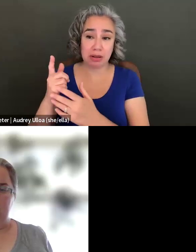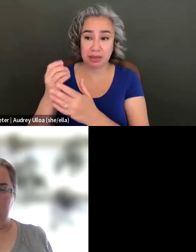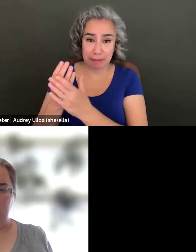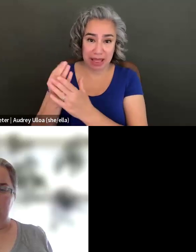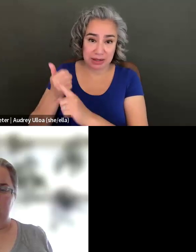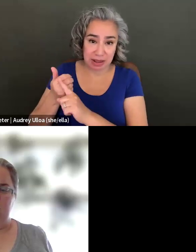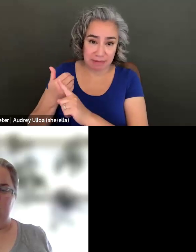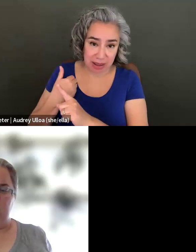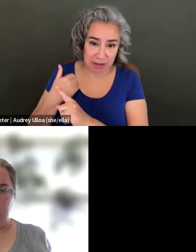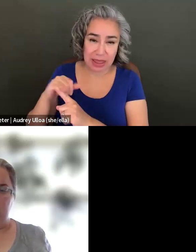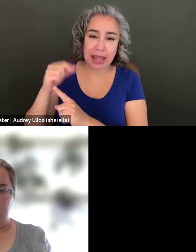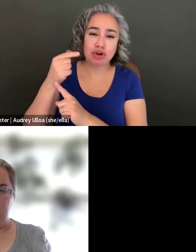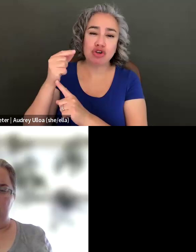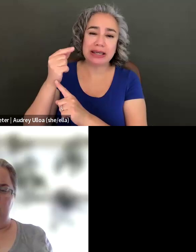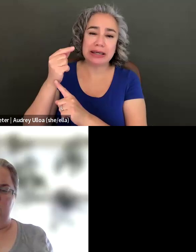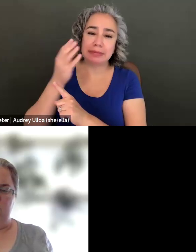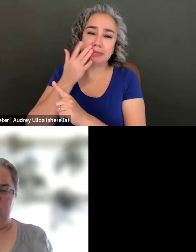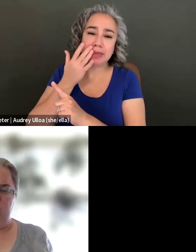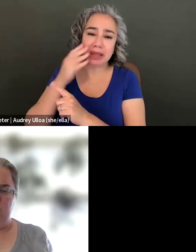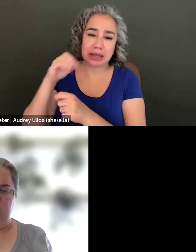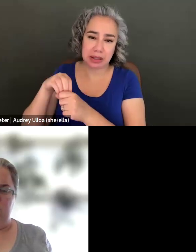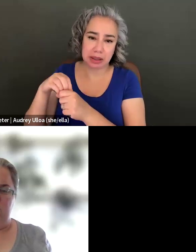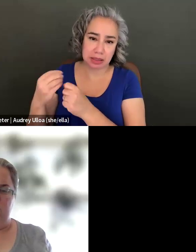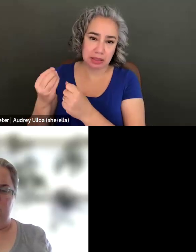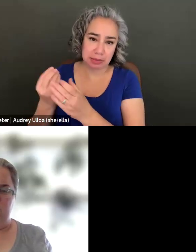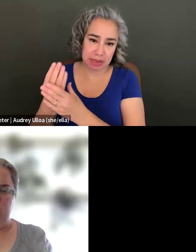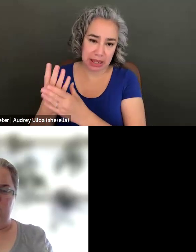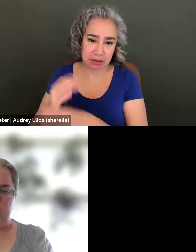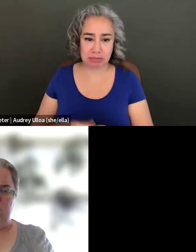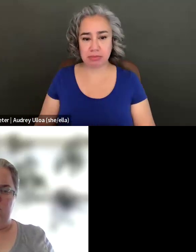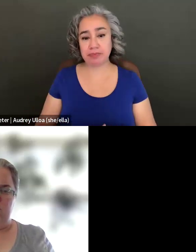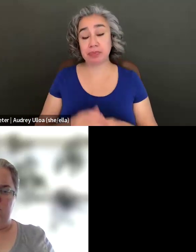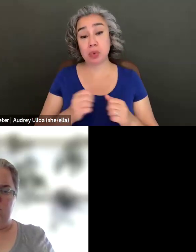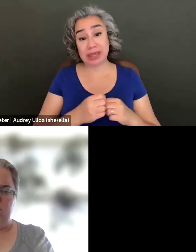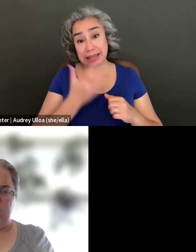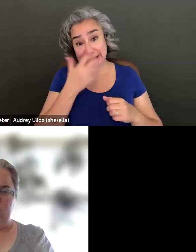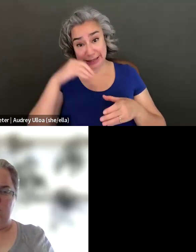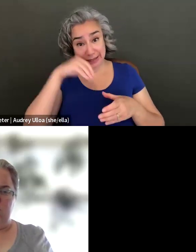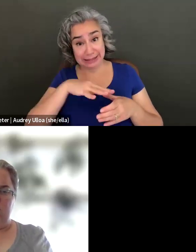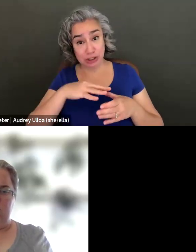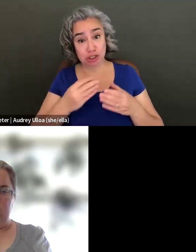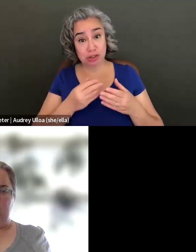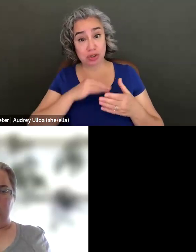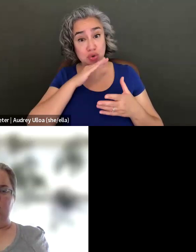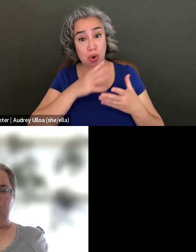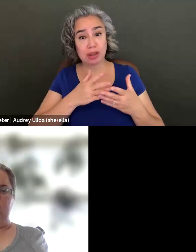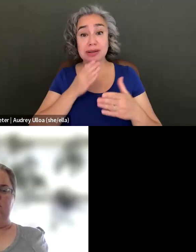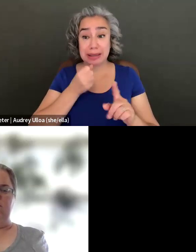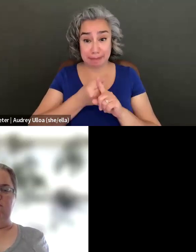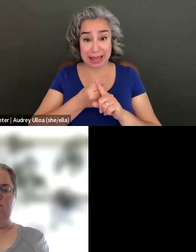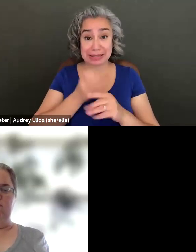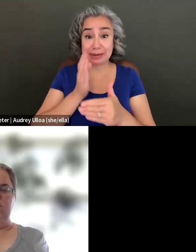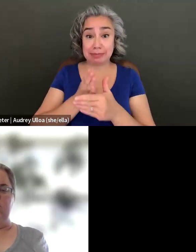pigment. So W605S heat-conditioned soil, which also negatively impacted mean hue from our